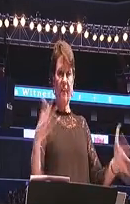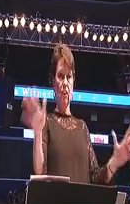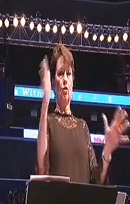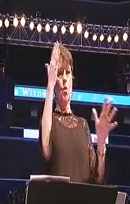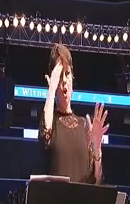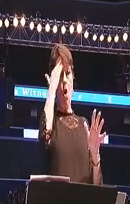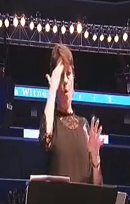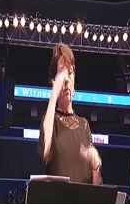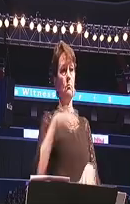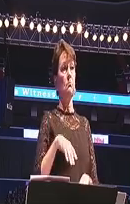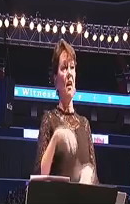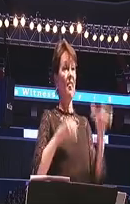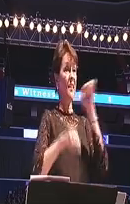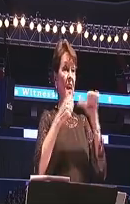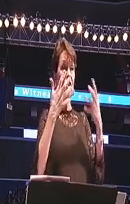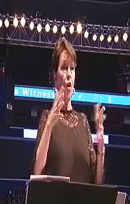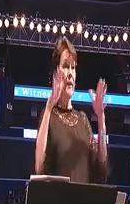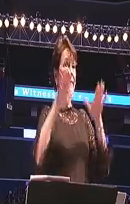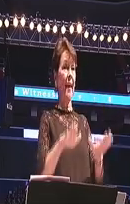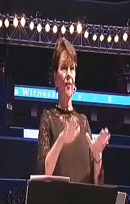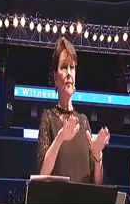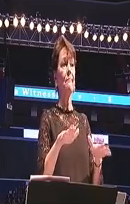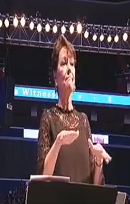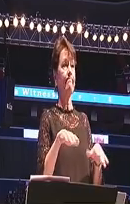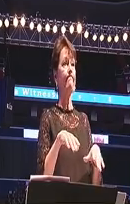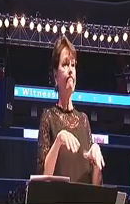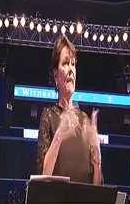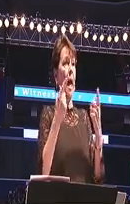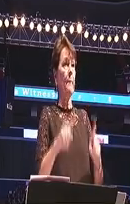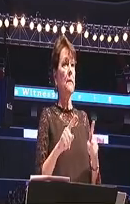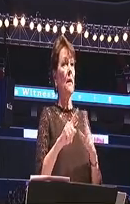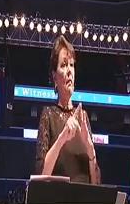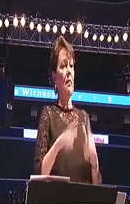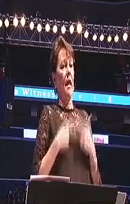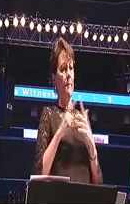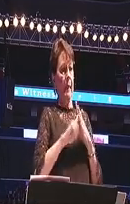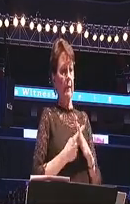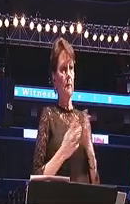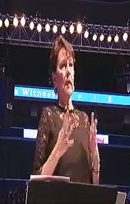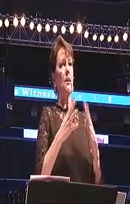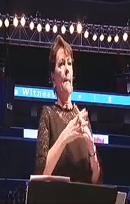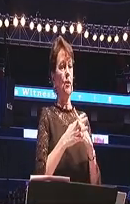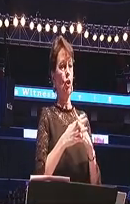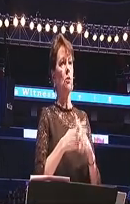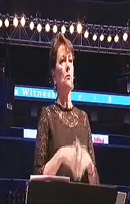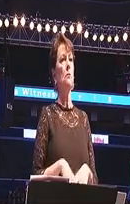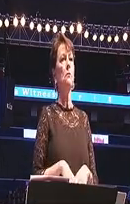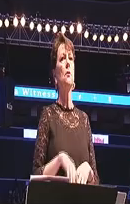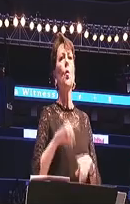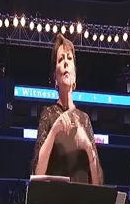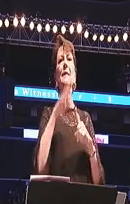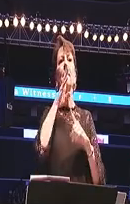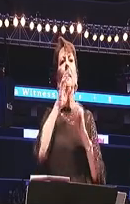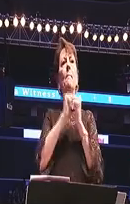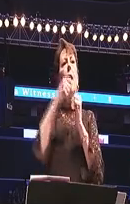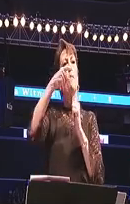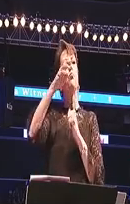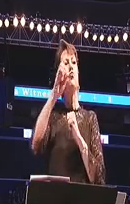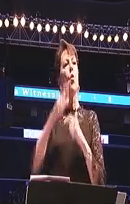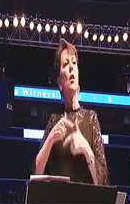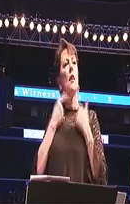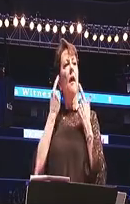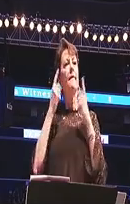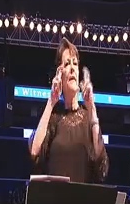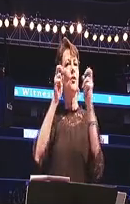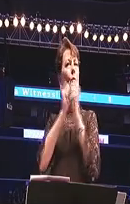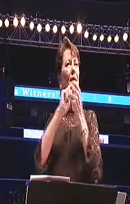the science is settled. And sometimes when we try to speak about pro-life issues with our friends and we try to bring it up,